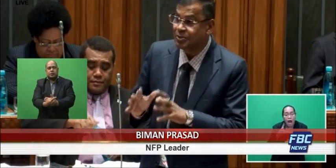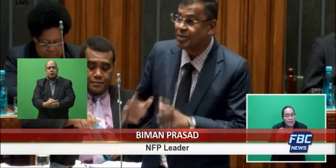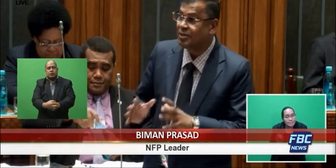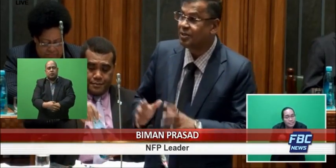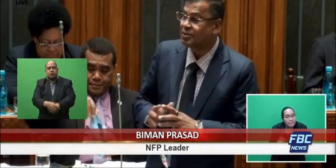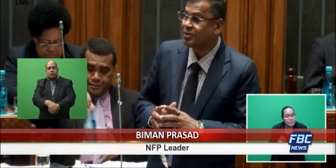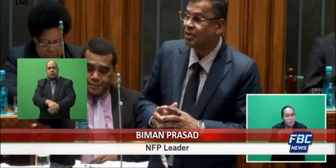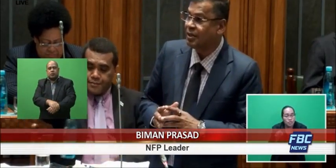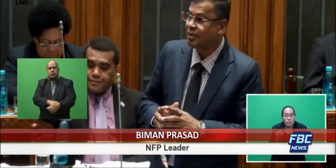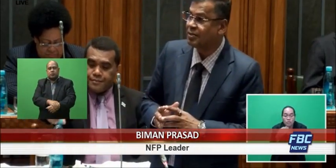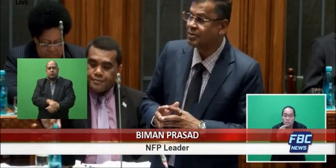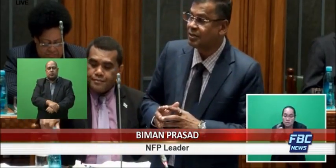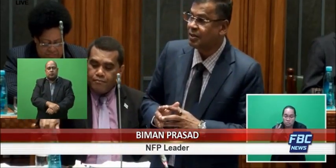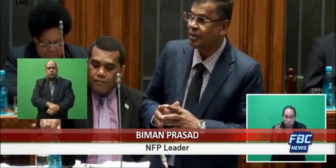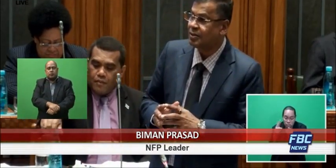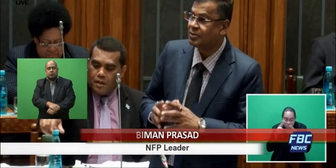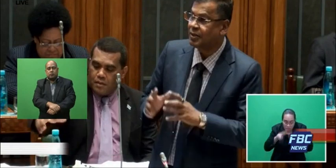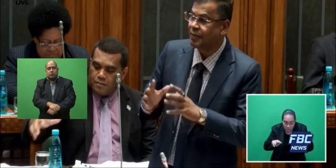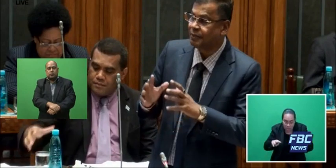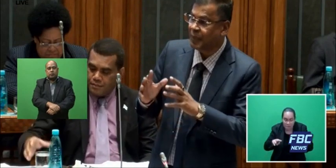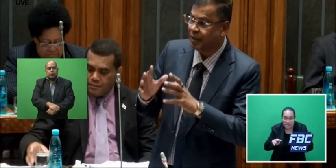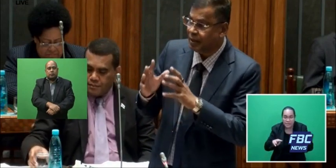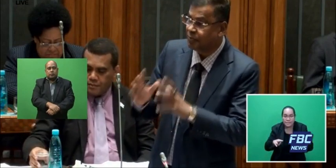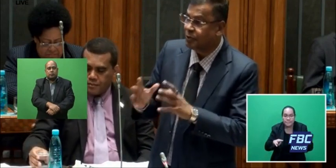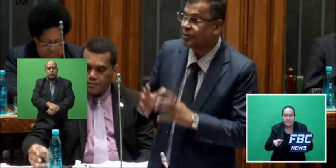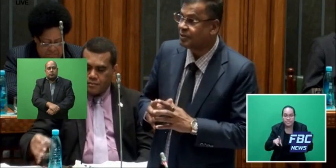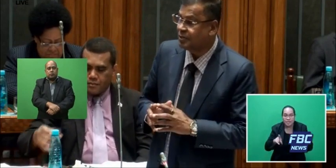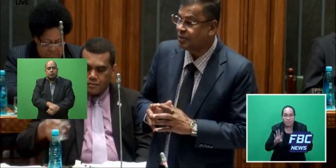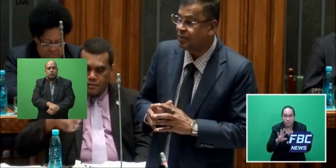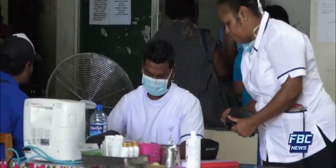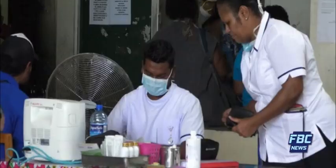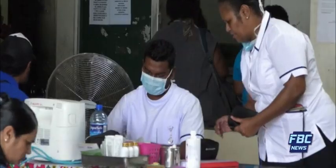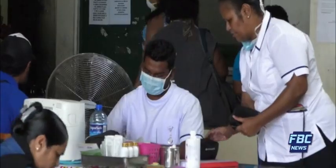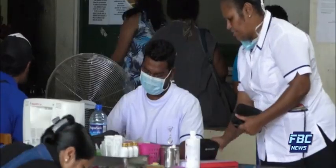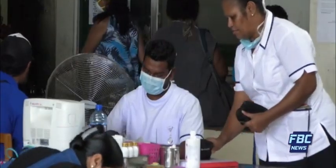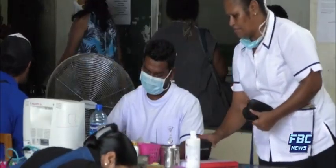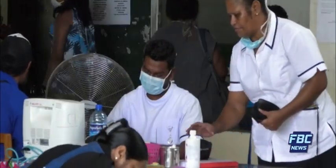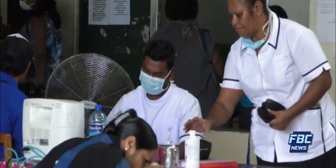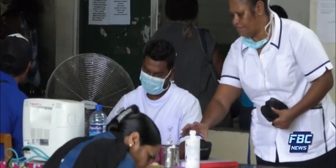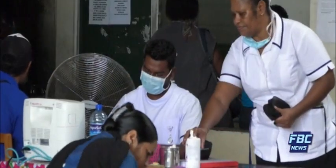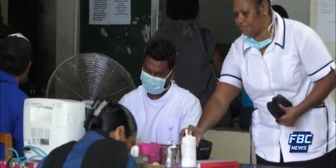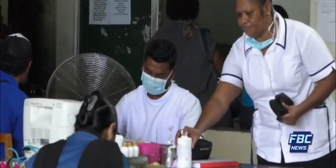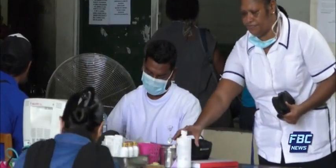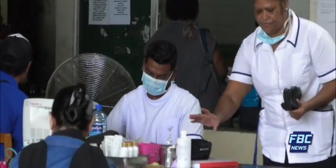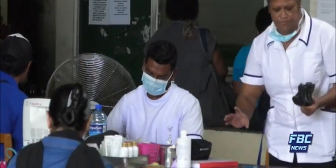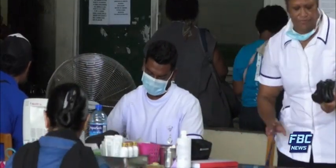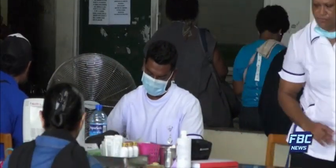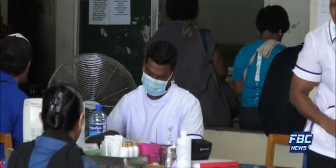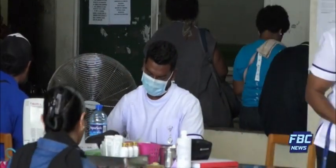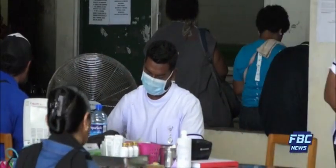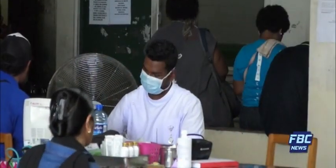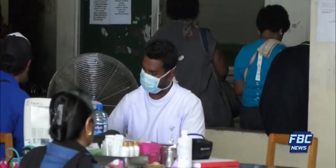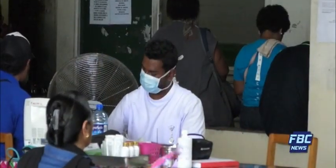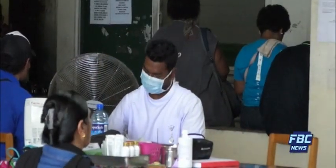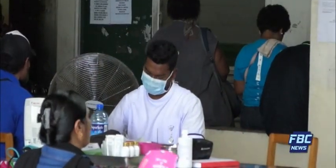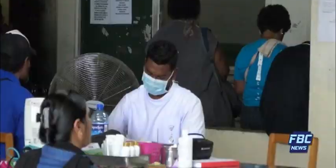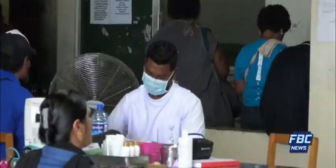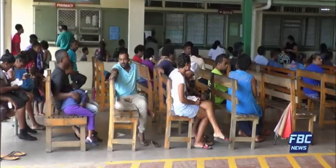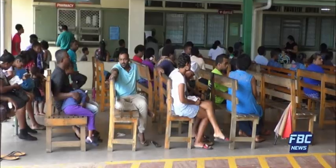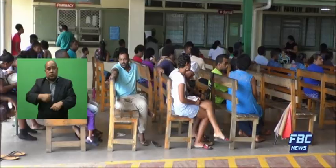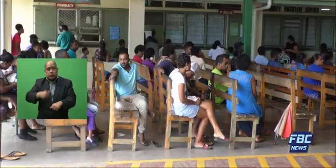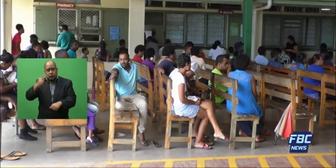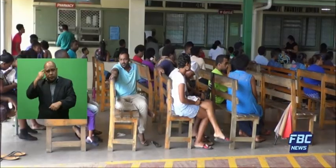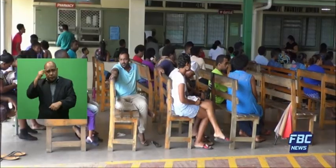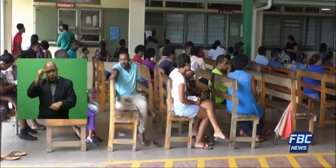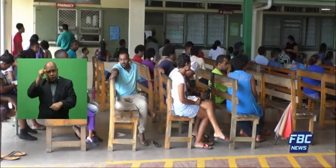to see this as an important suggestion, and if he feels, I know they are going to